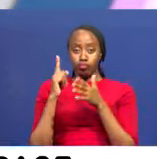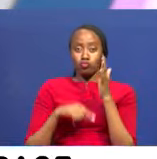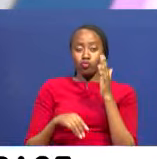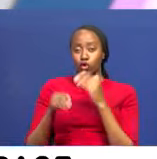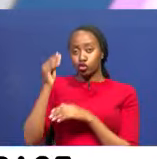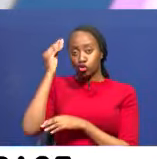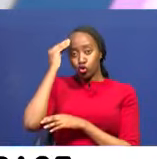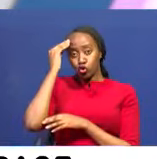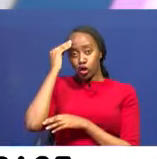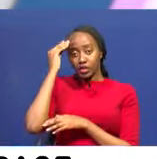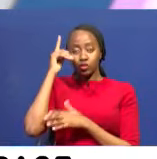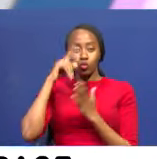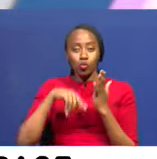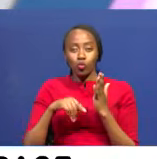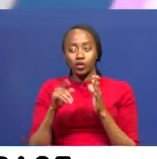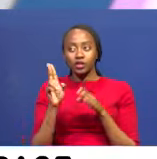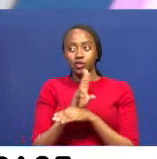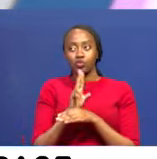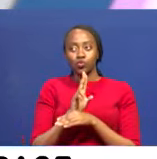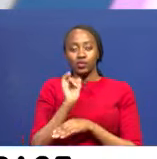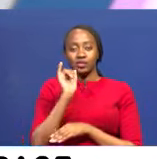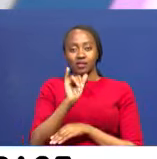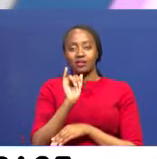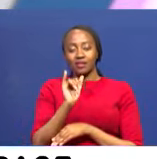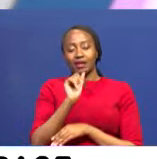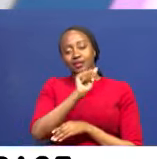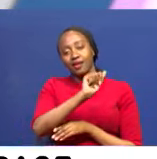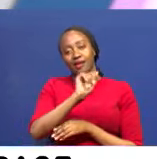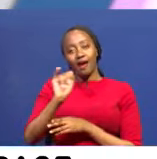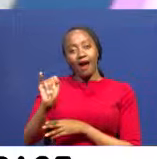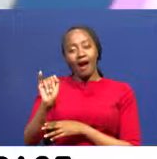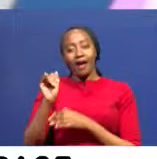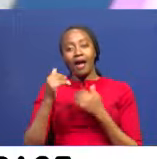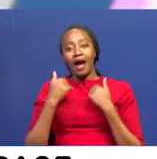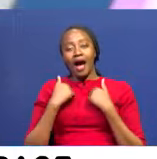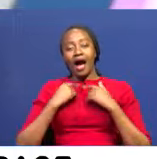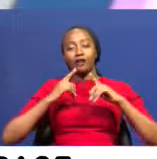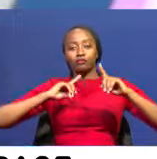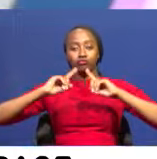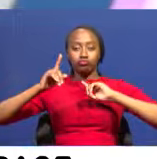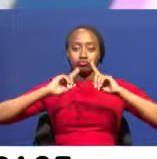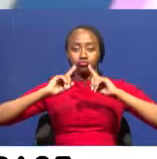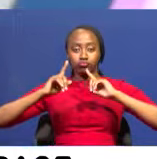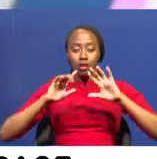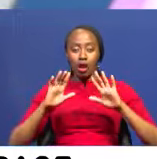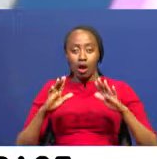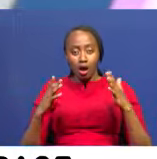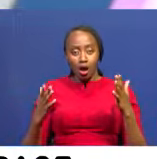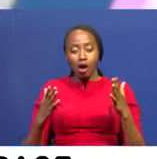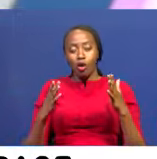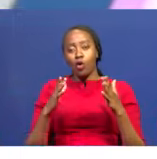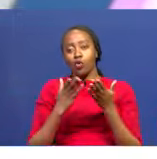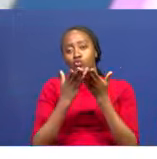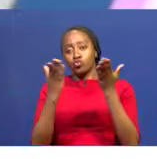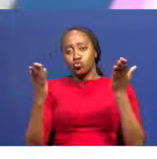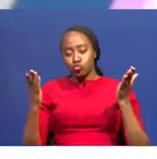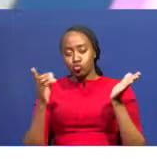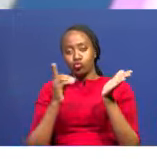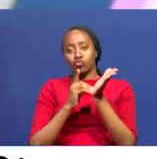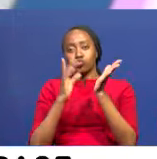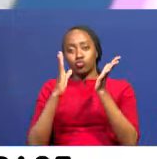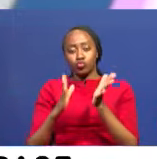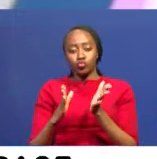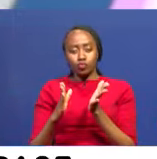knowledge in terms of utilization of AI. So we have started the conversation on making sure that our pharmacists understand